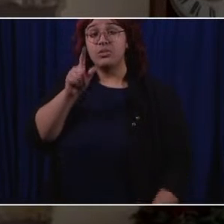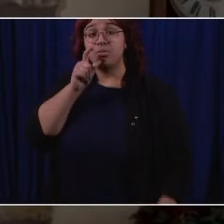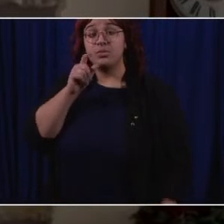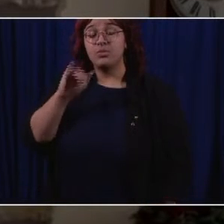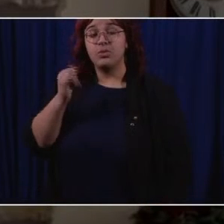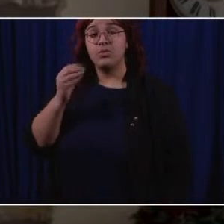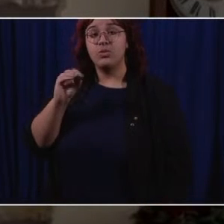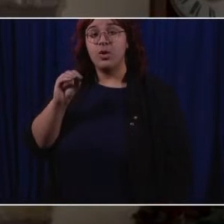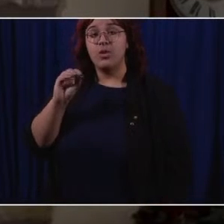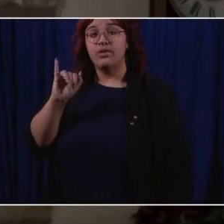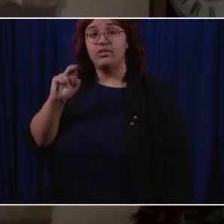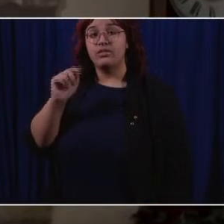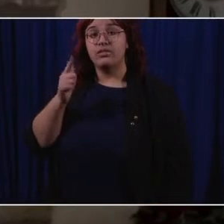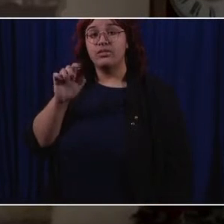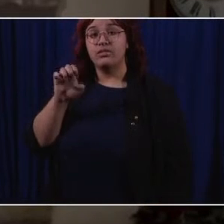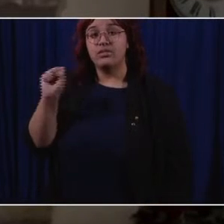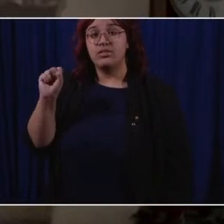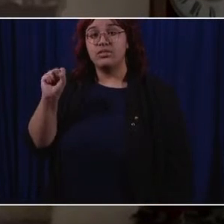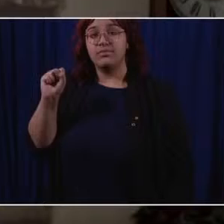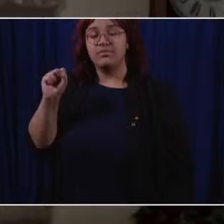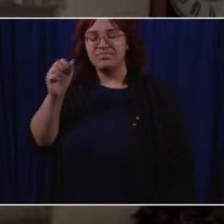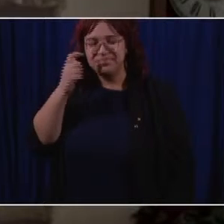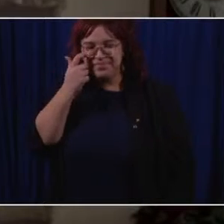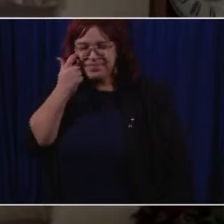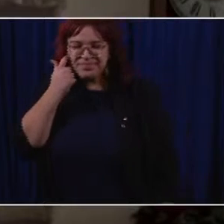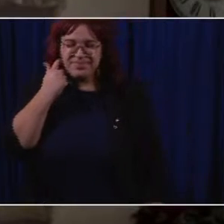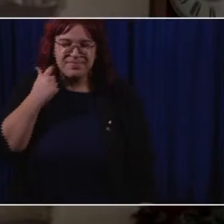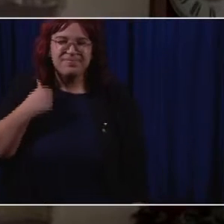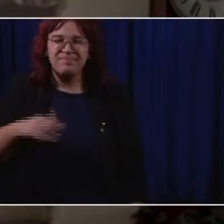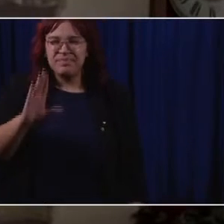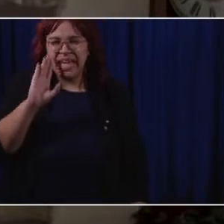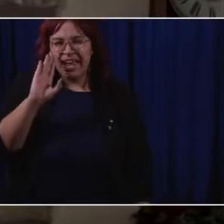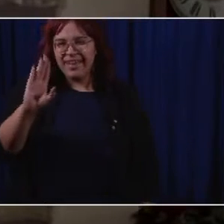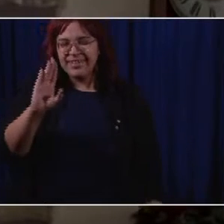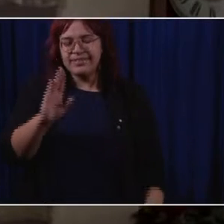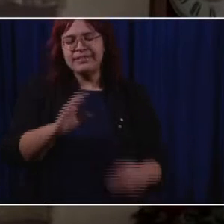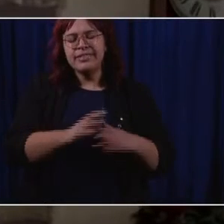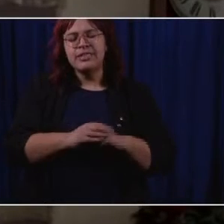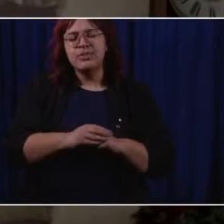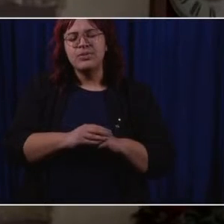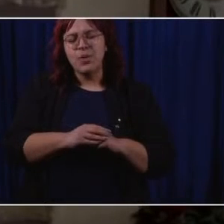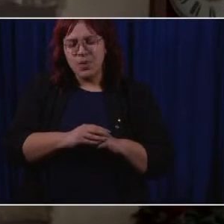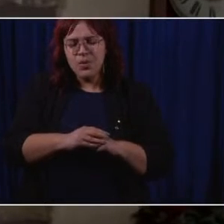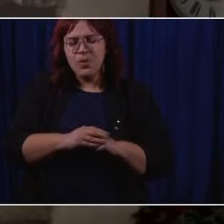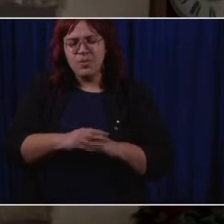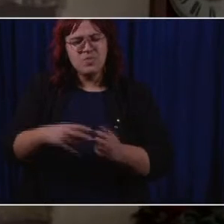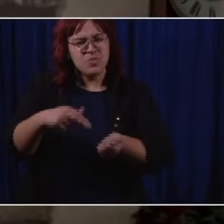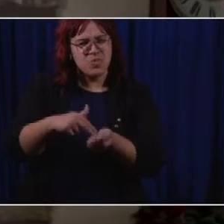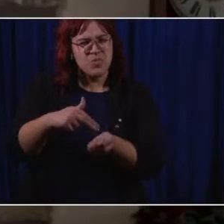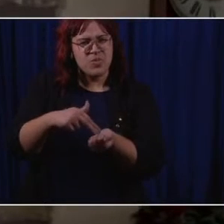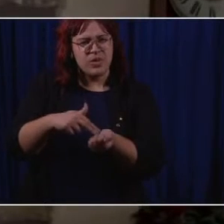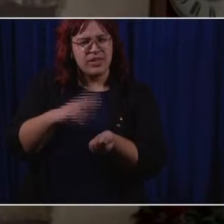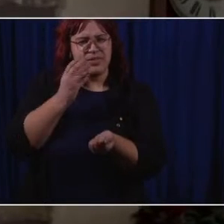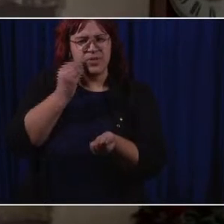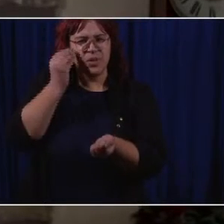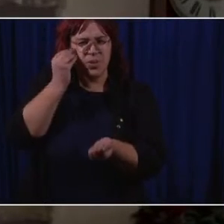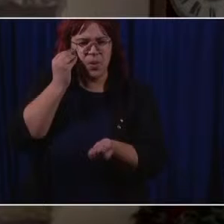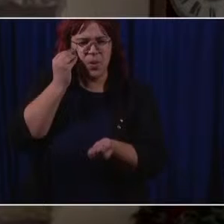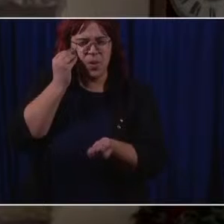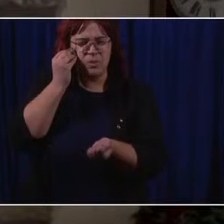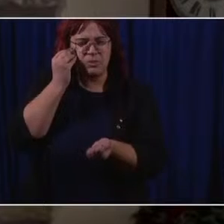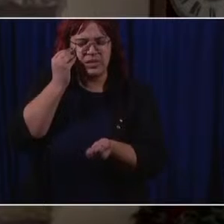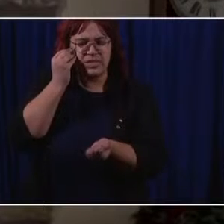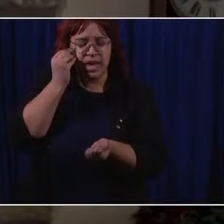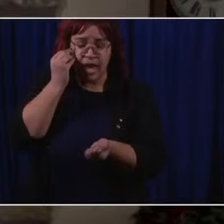and Television. Hey, Joe. Hello, Governor. We know that the nursing homes, that people